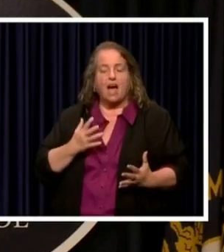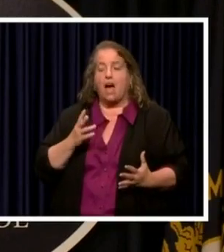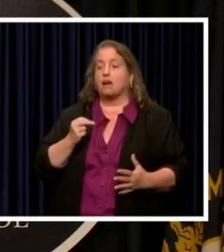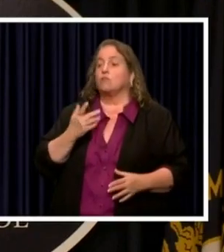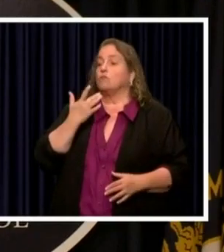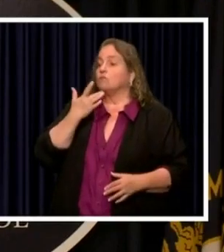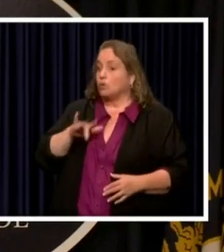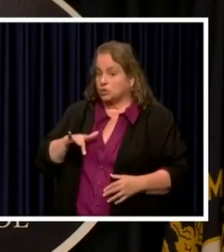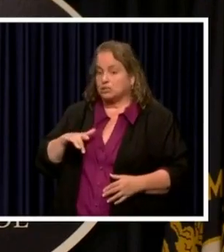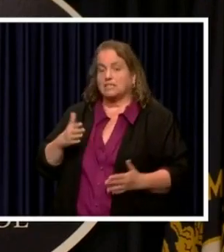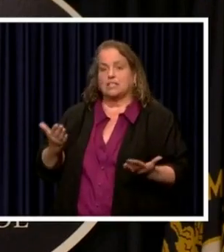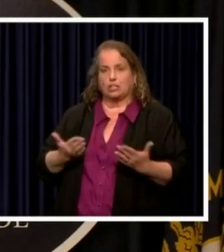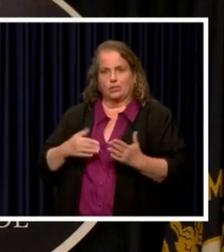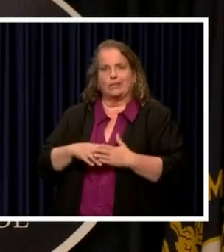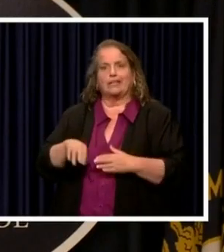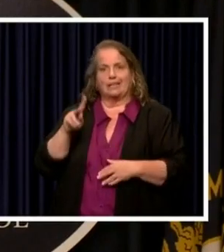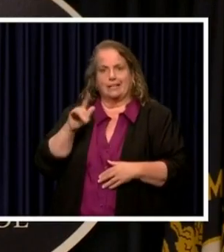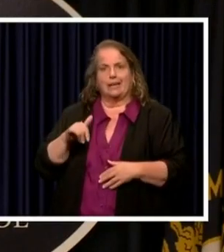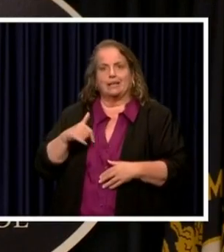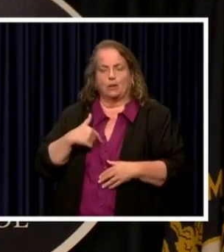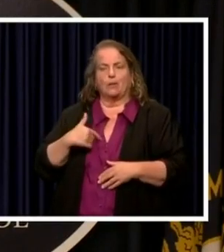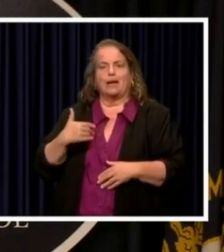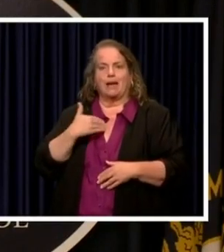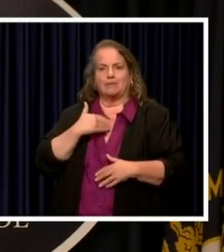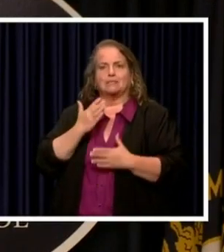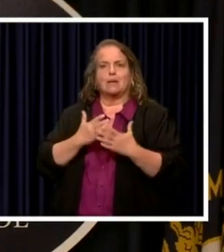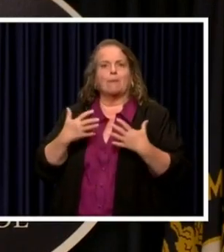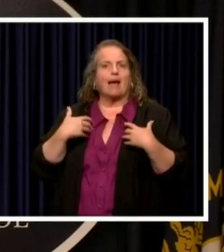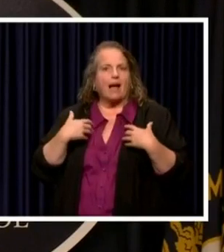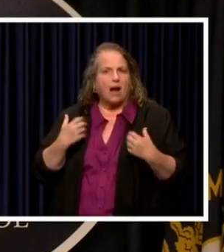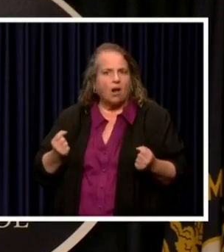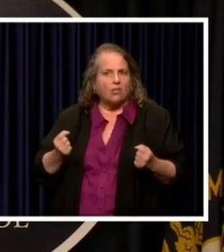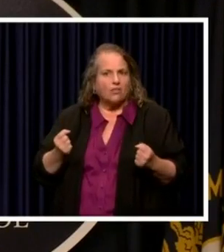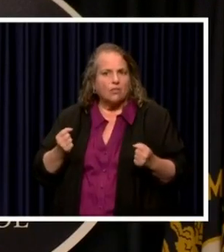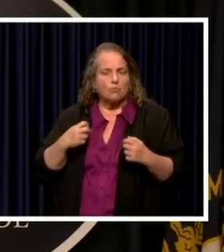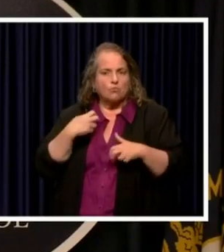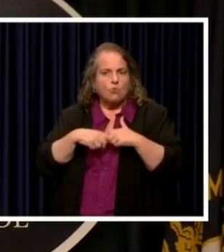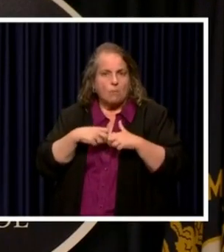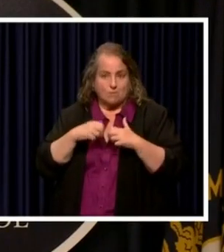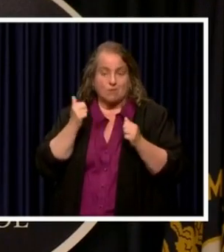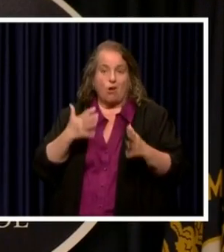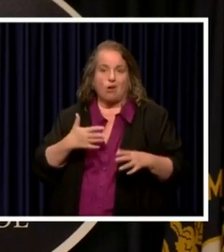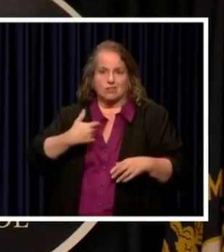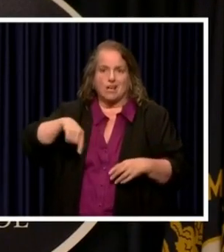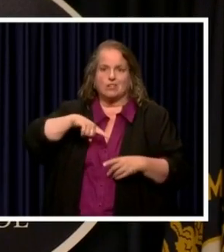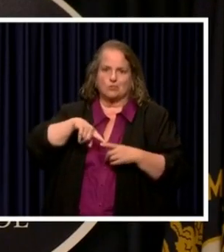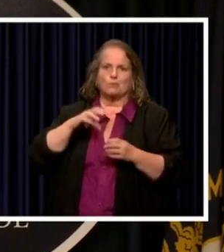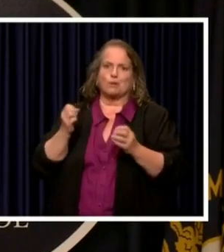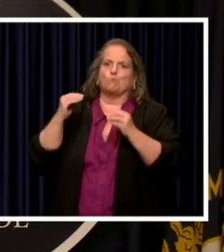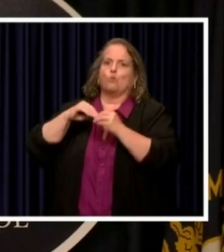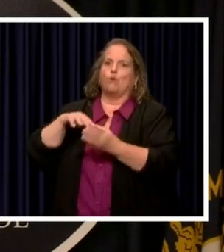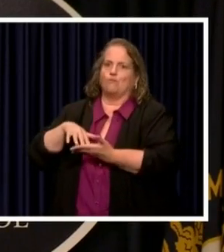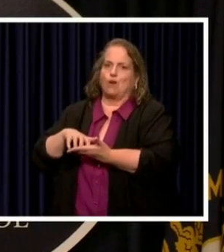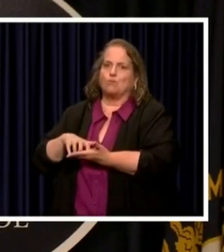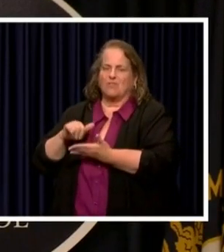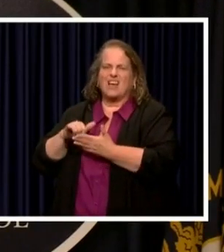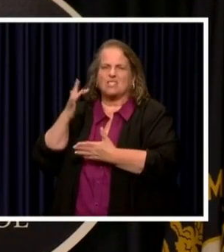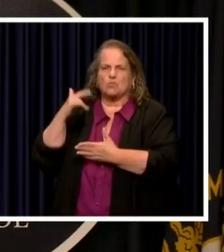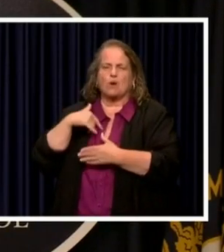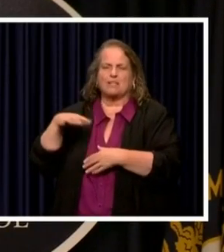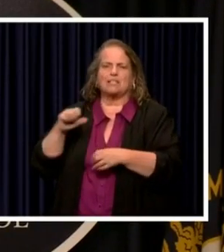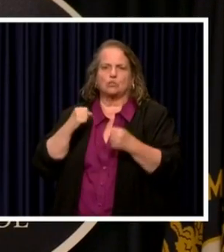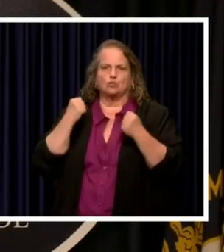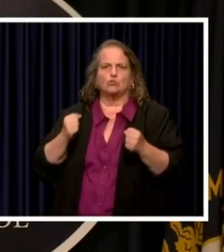in Kentucky, we have some health conditions that make us especially vulnerable. It's why we've taken the really strong